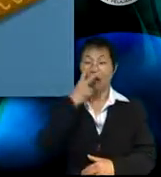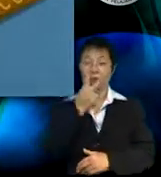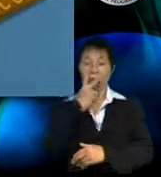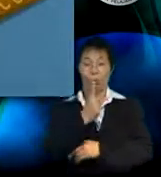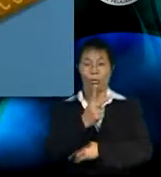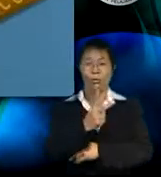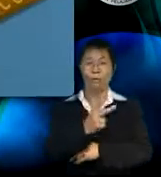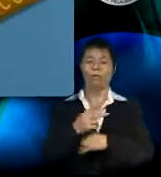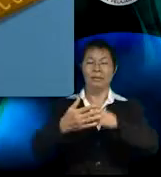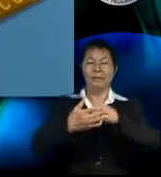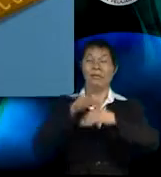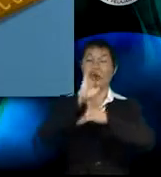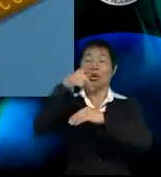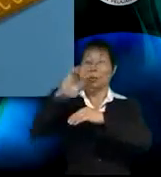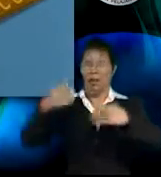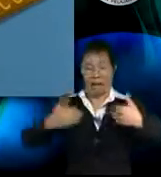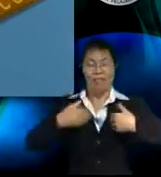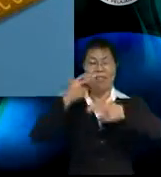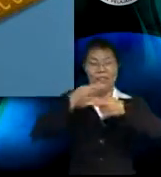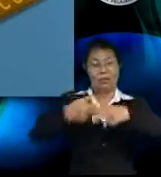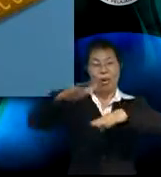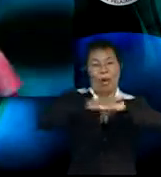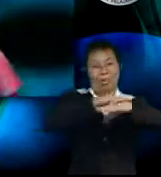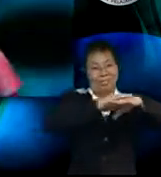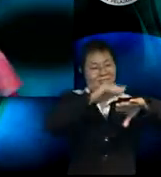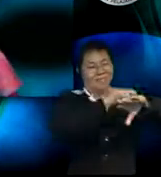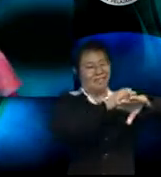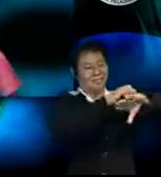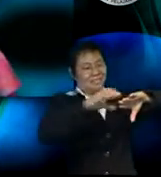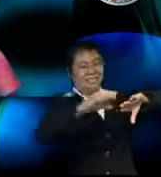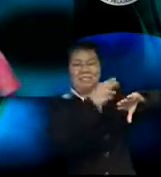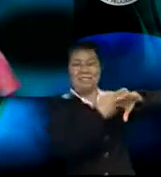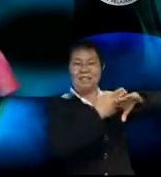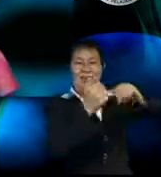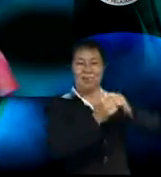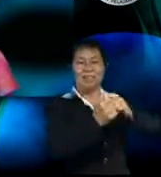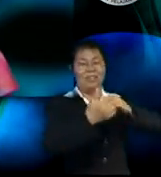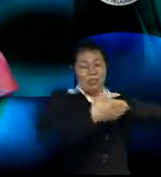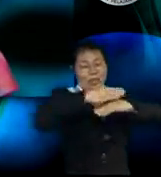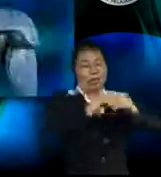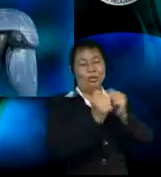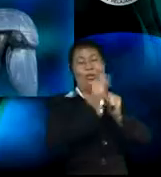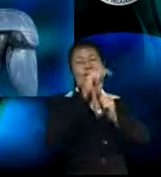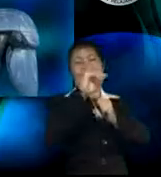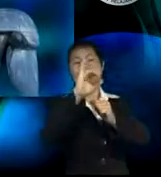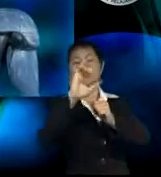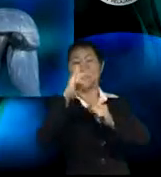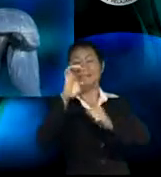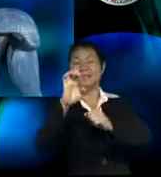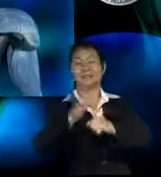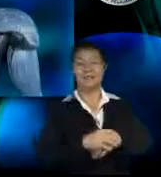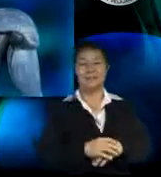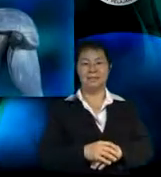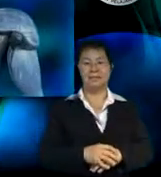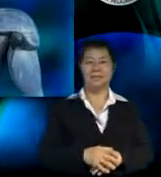look! The copper foil has our names on it. It's coated with nickel. Now, here's